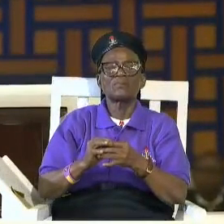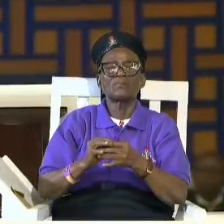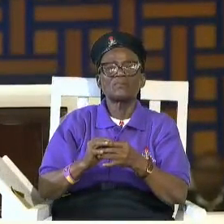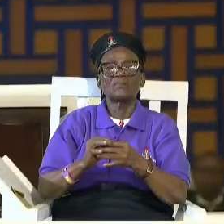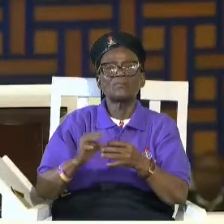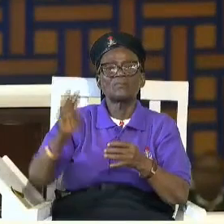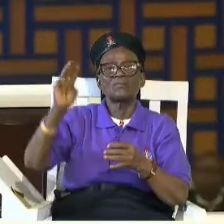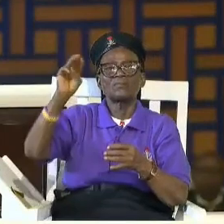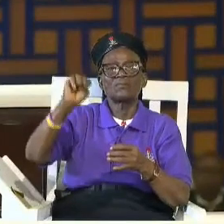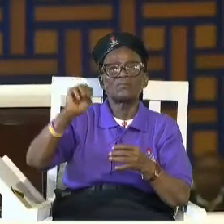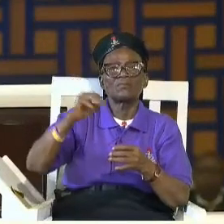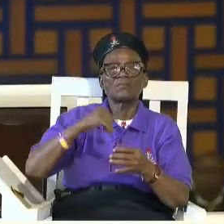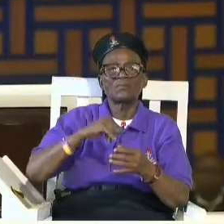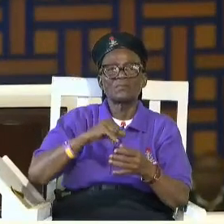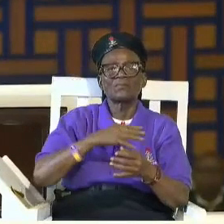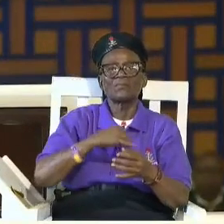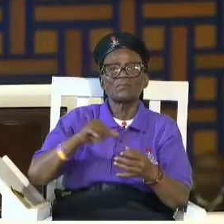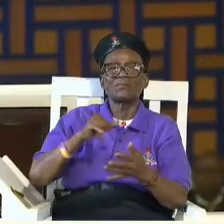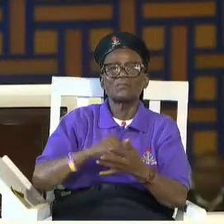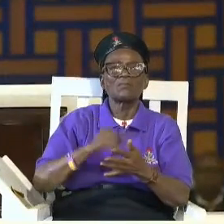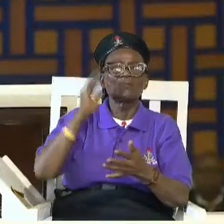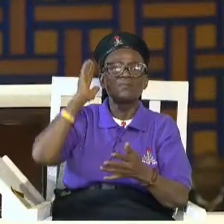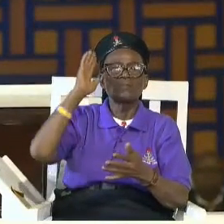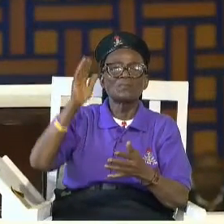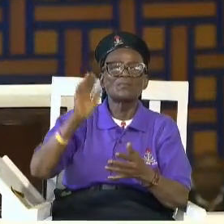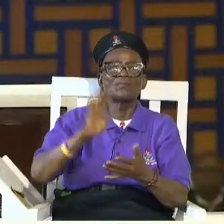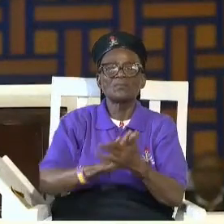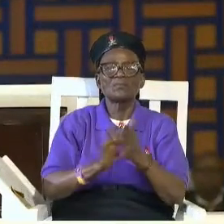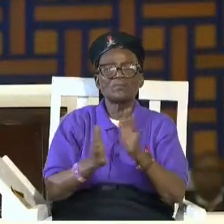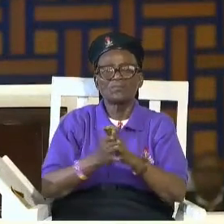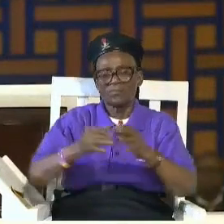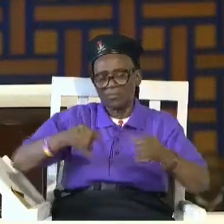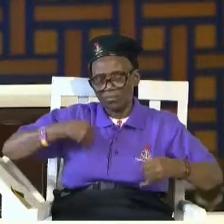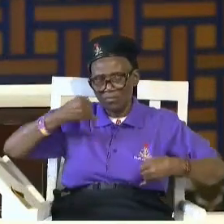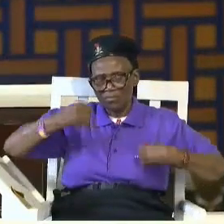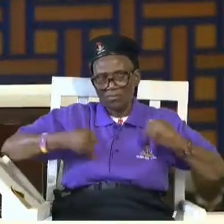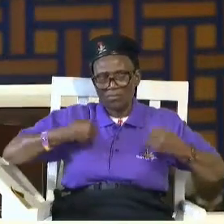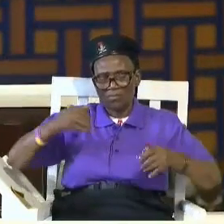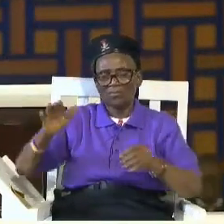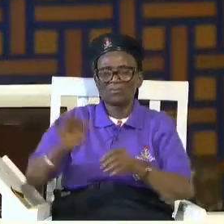and it will become a joyful noise to the Lord.